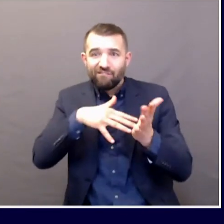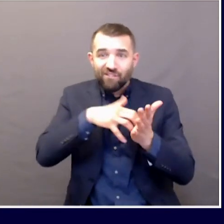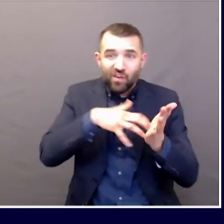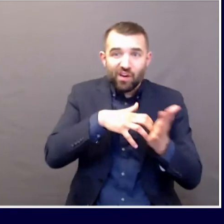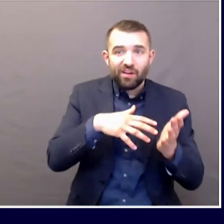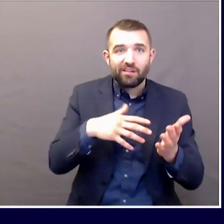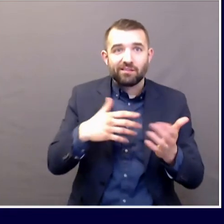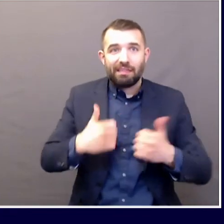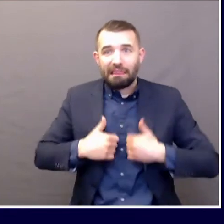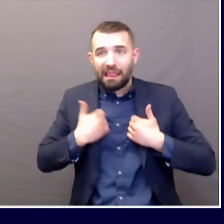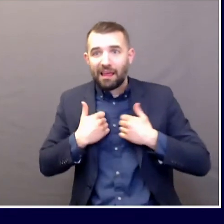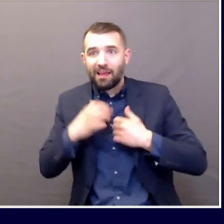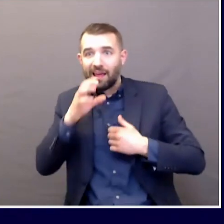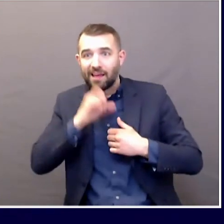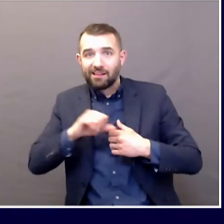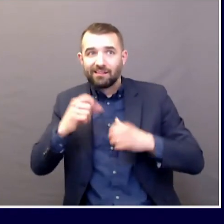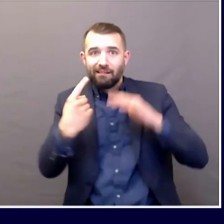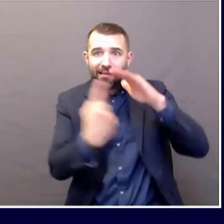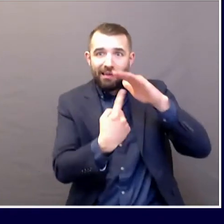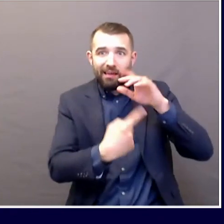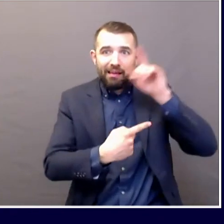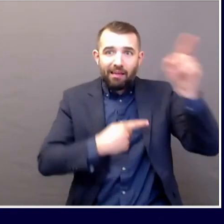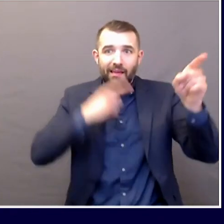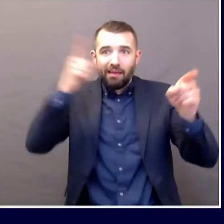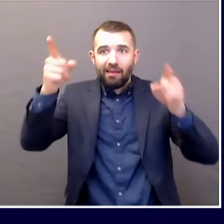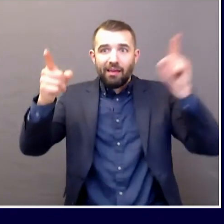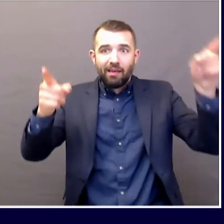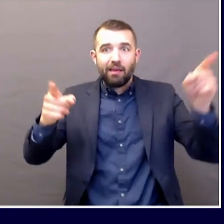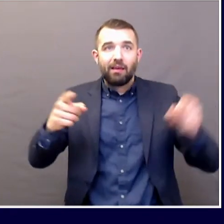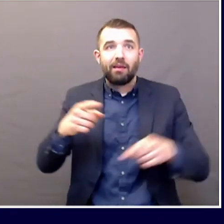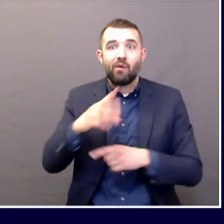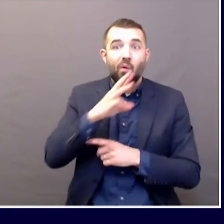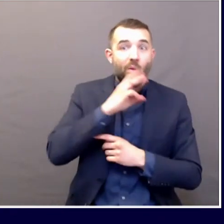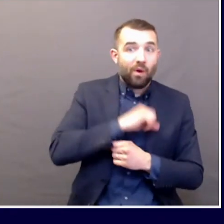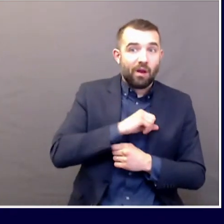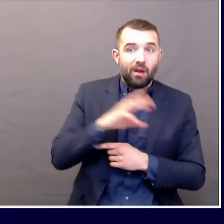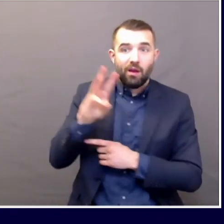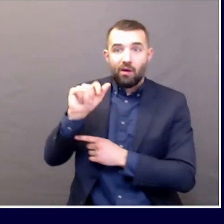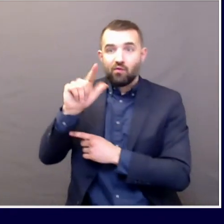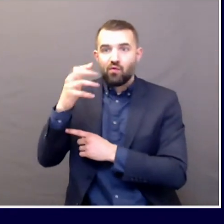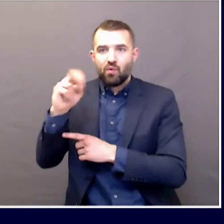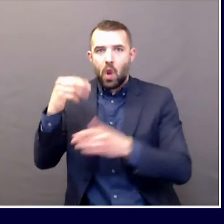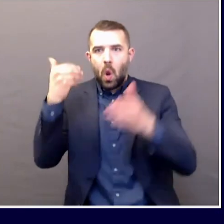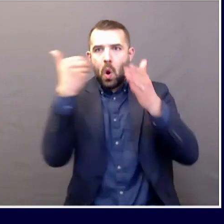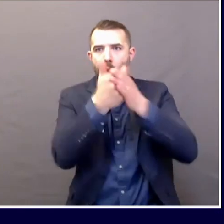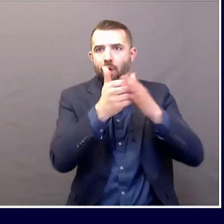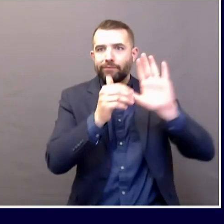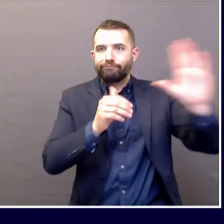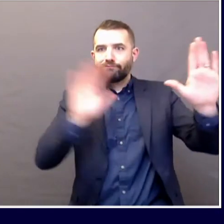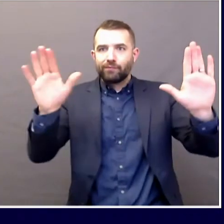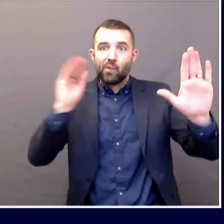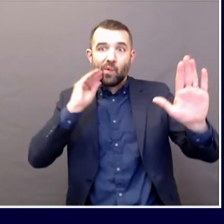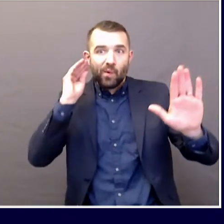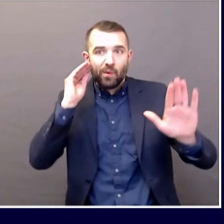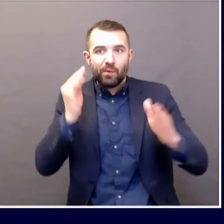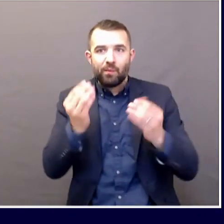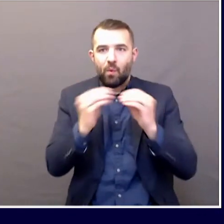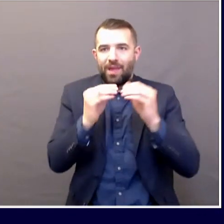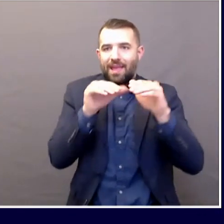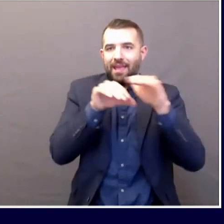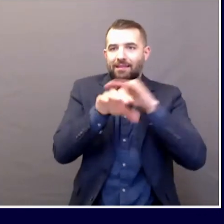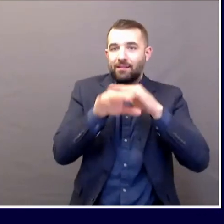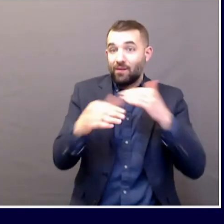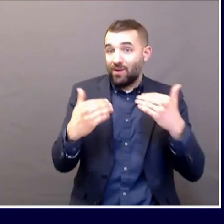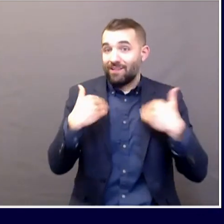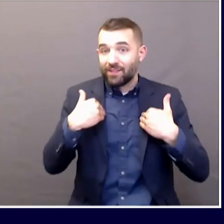trust. So in a word, I'd summarize both as access. Yeah, and just to give you one example, we really were struggling with